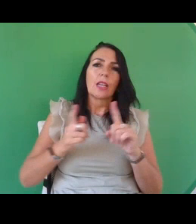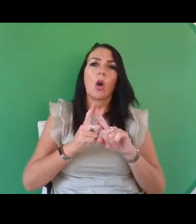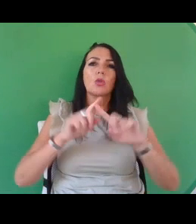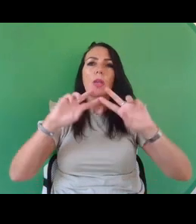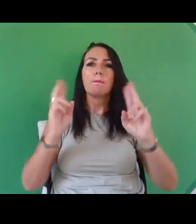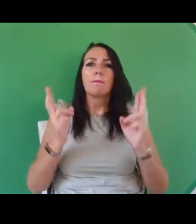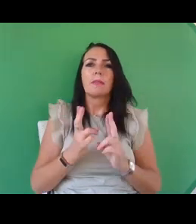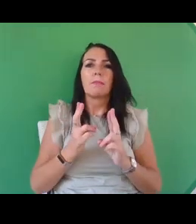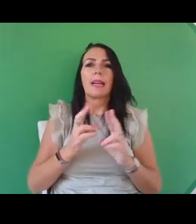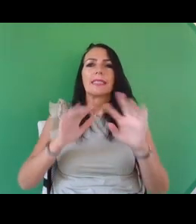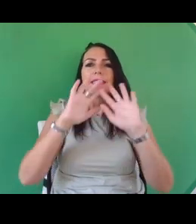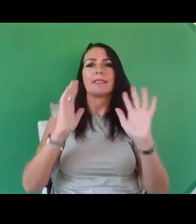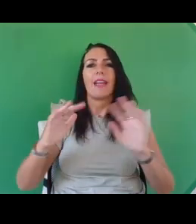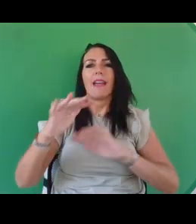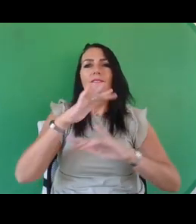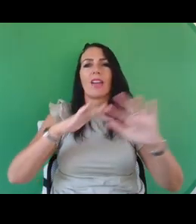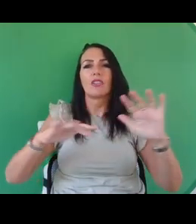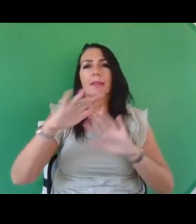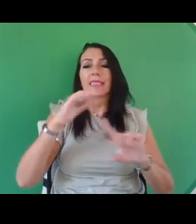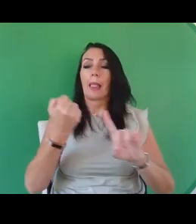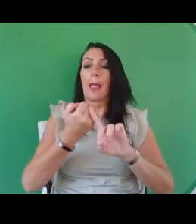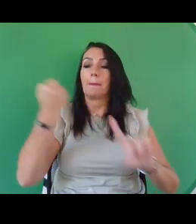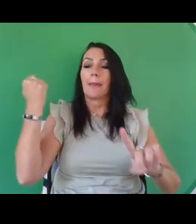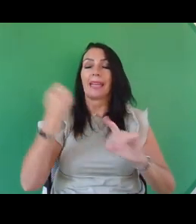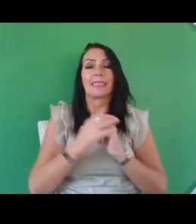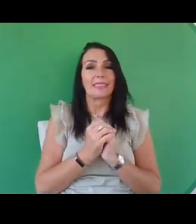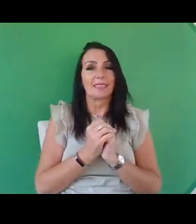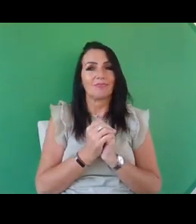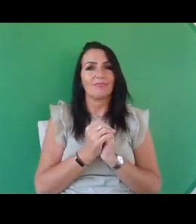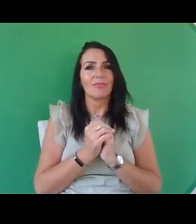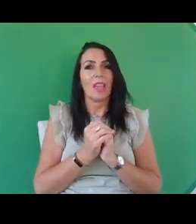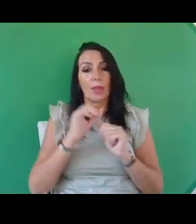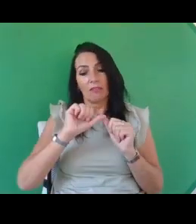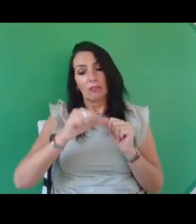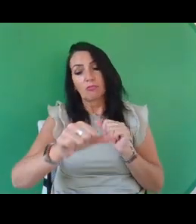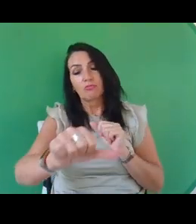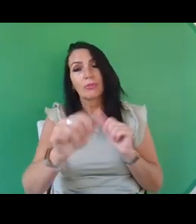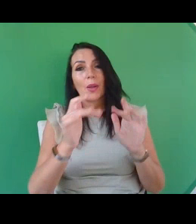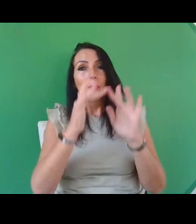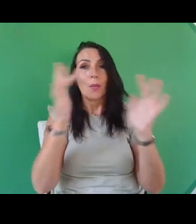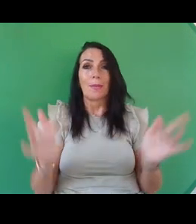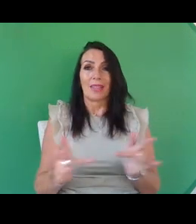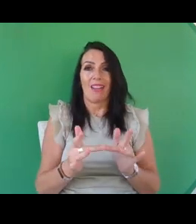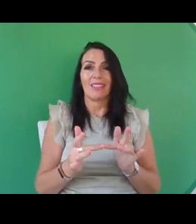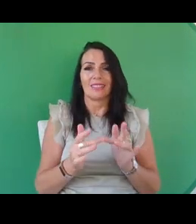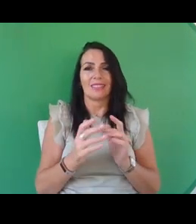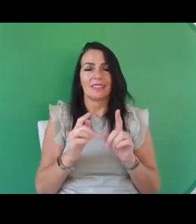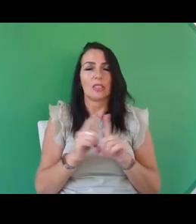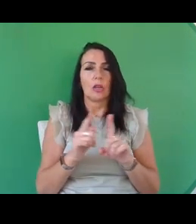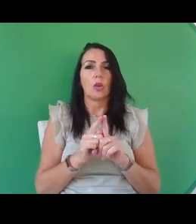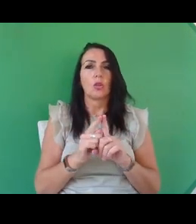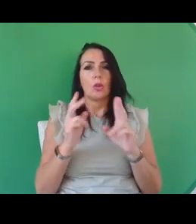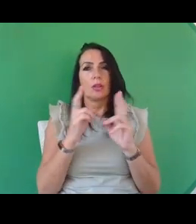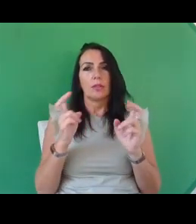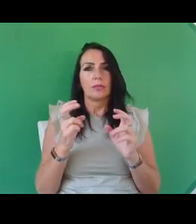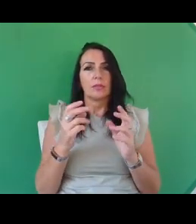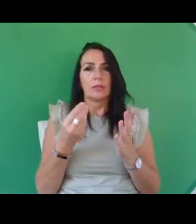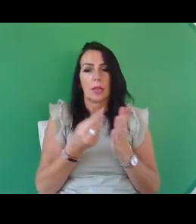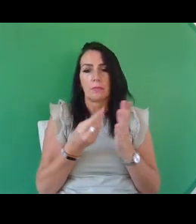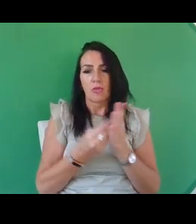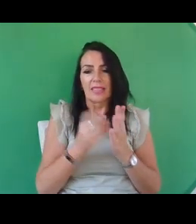environmental impact. And as I said, so this is a series of webinars, and during this series, we will also cover things like the price of